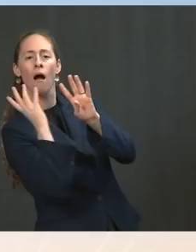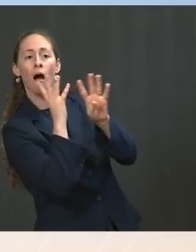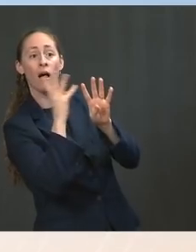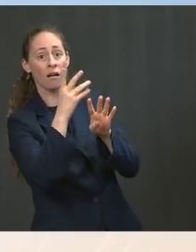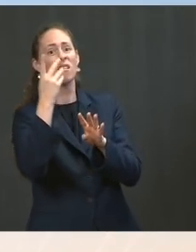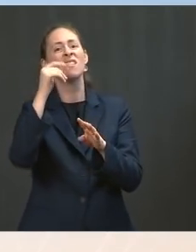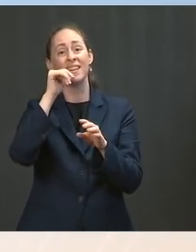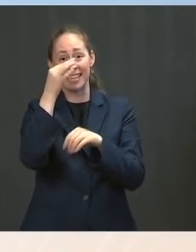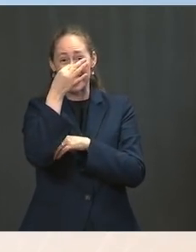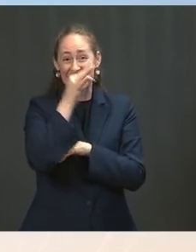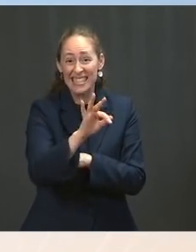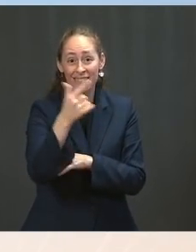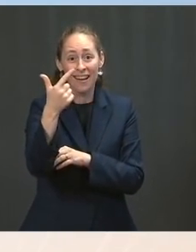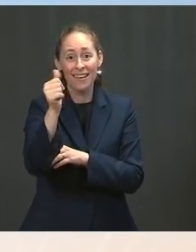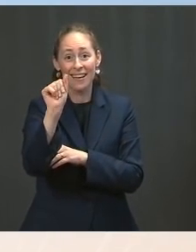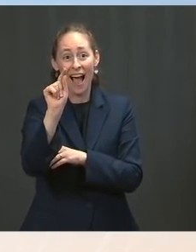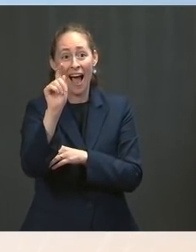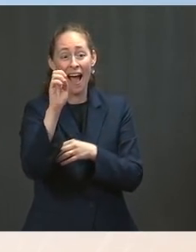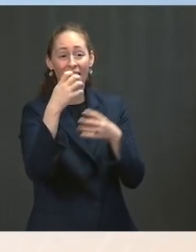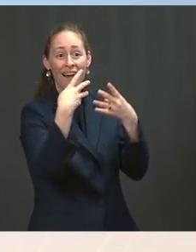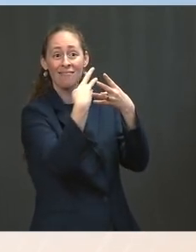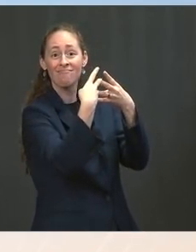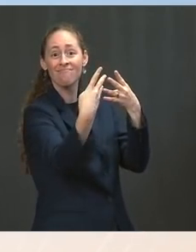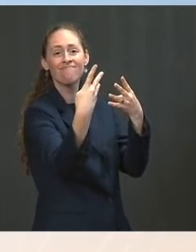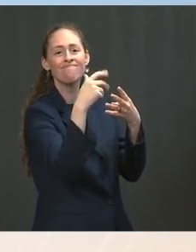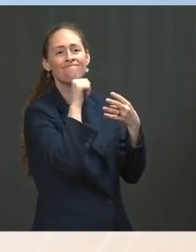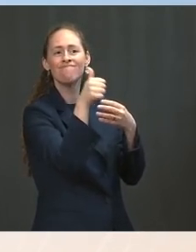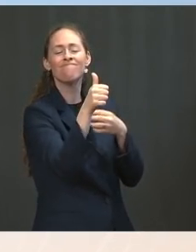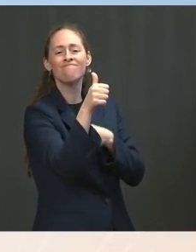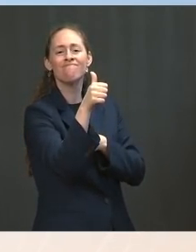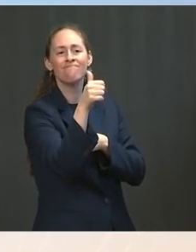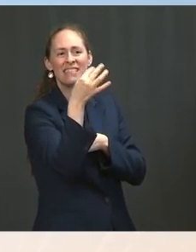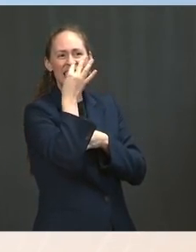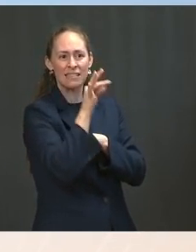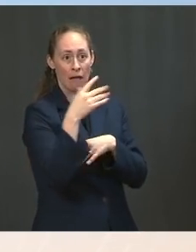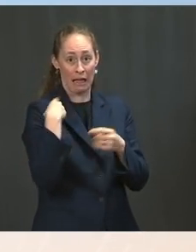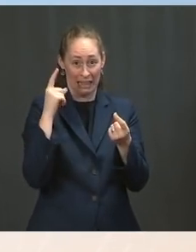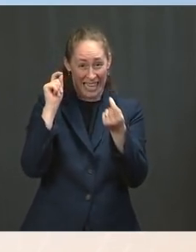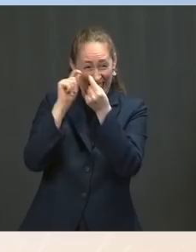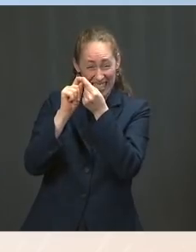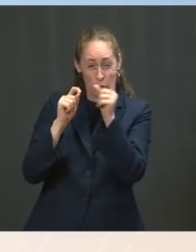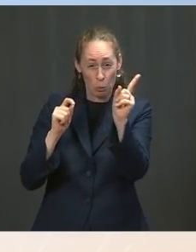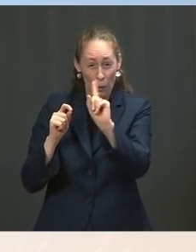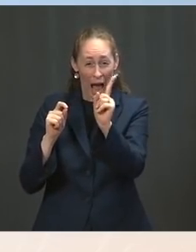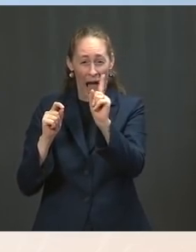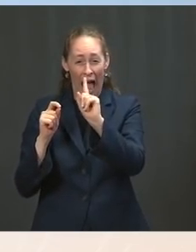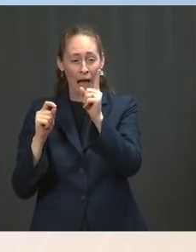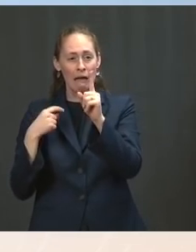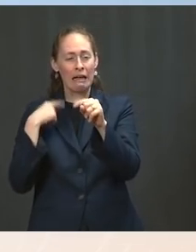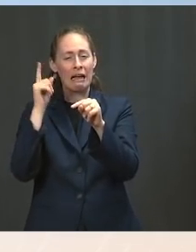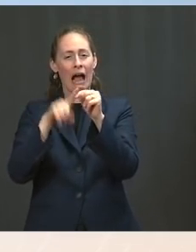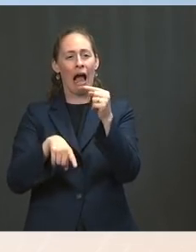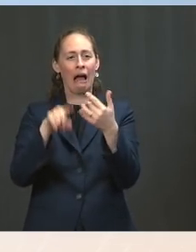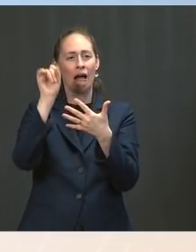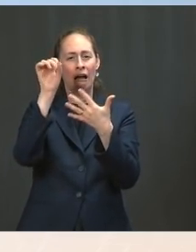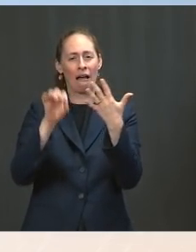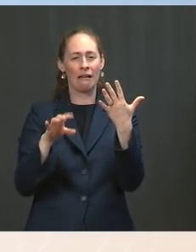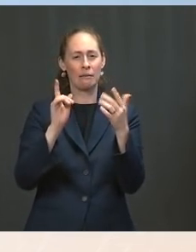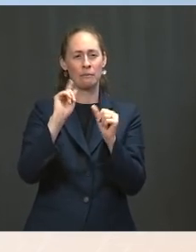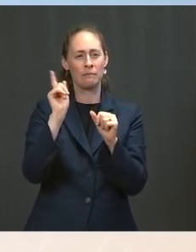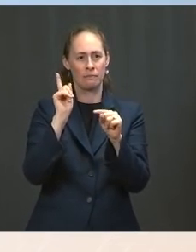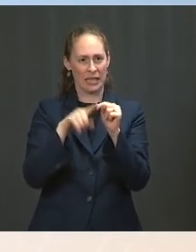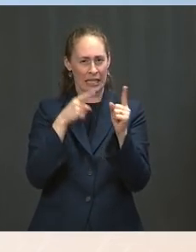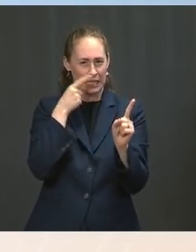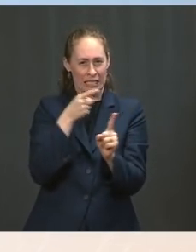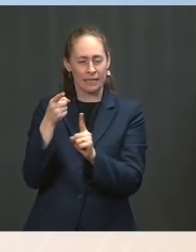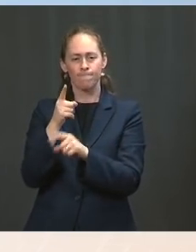substantial distance away from the gate. And I'm not going to get into the precise details of those distances, but that is what he was referring to with respect to